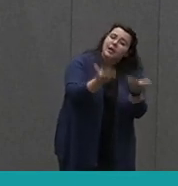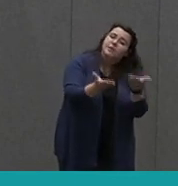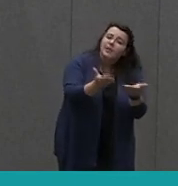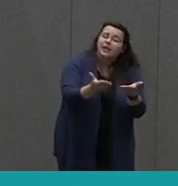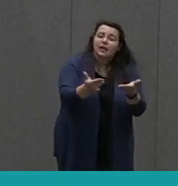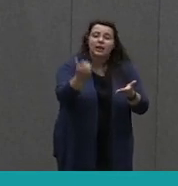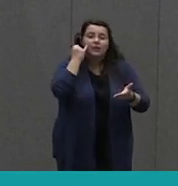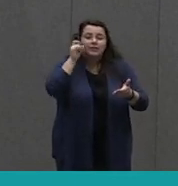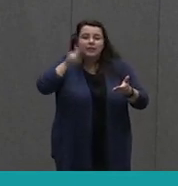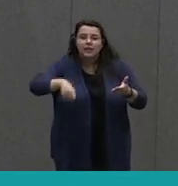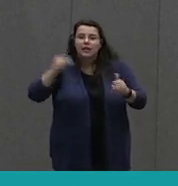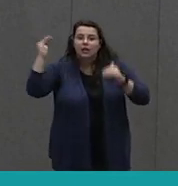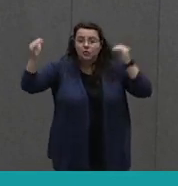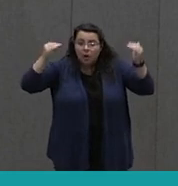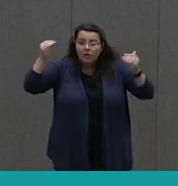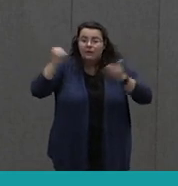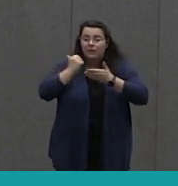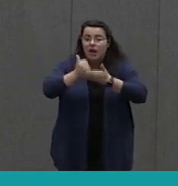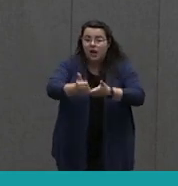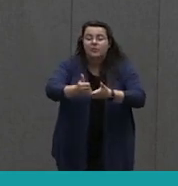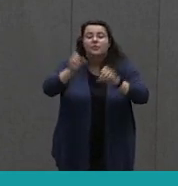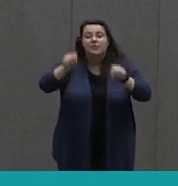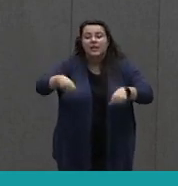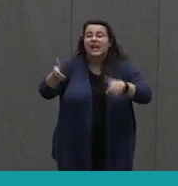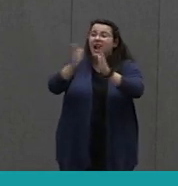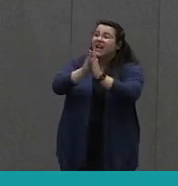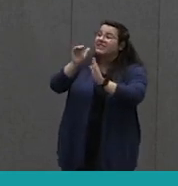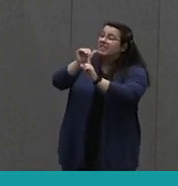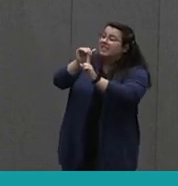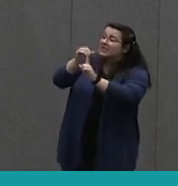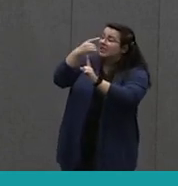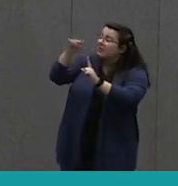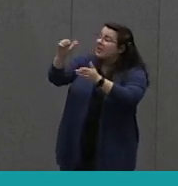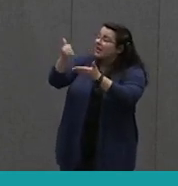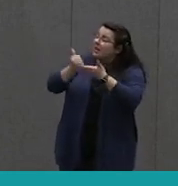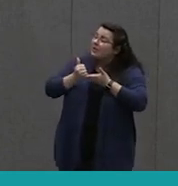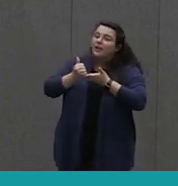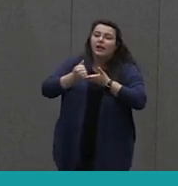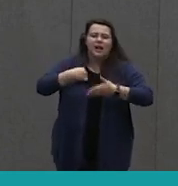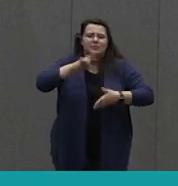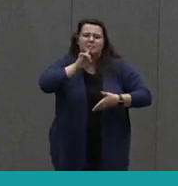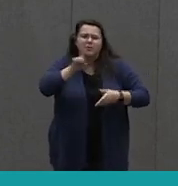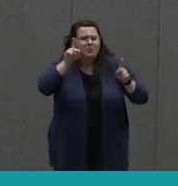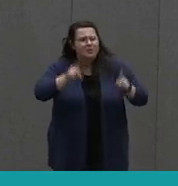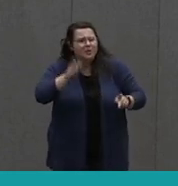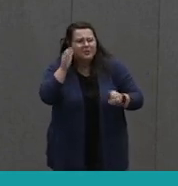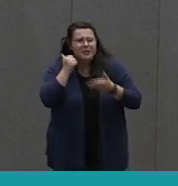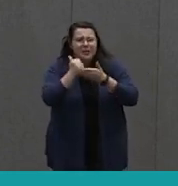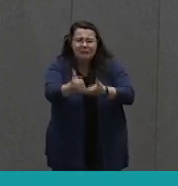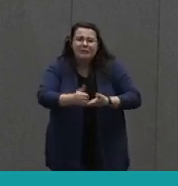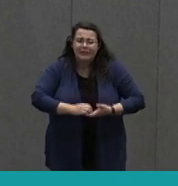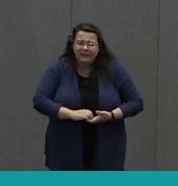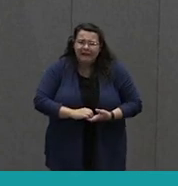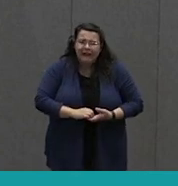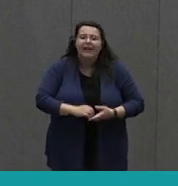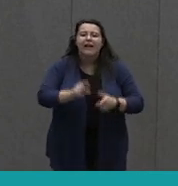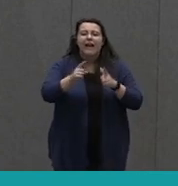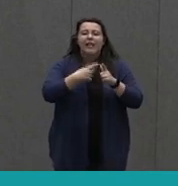something else that looks more like, let me try G, go, go. So let's